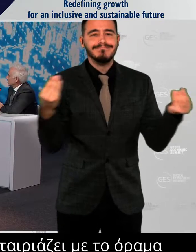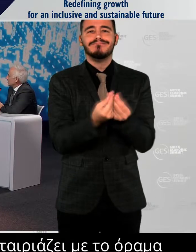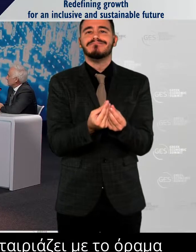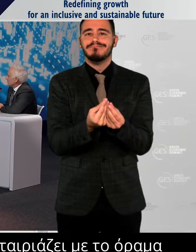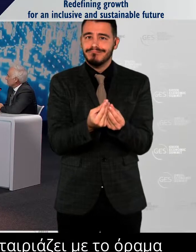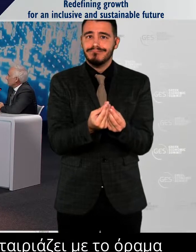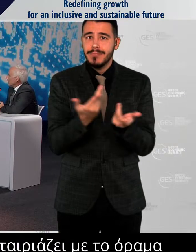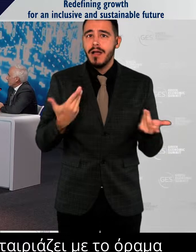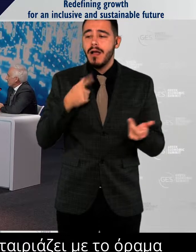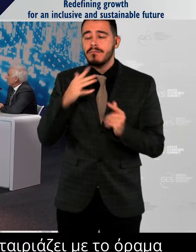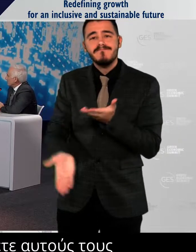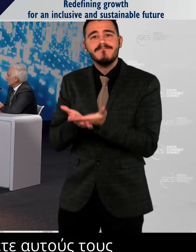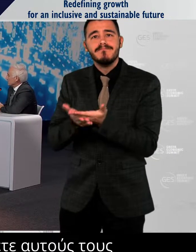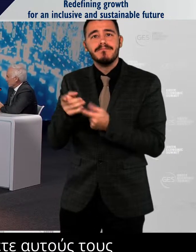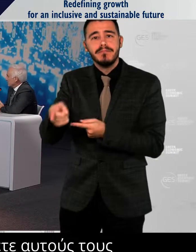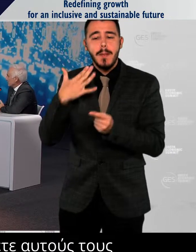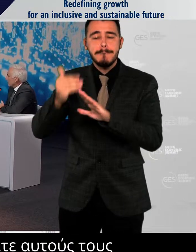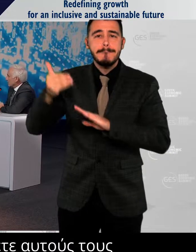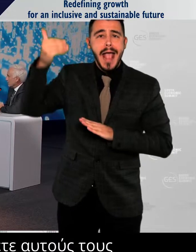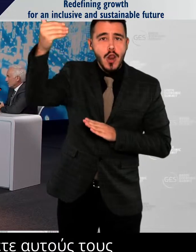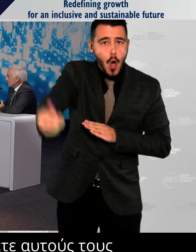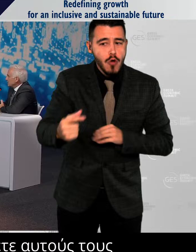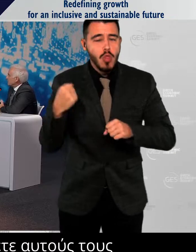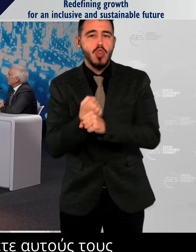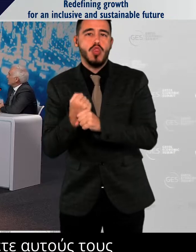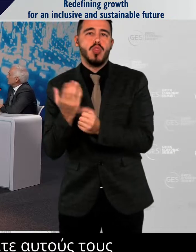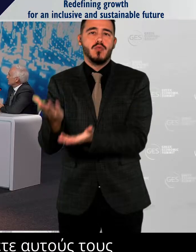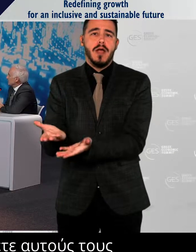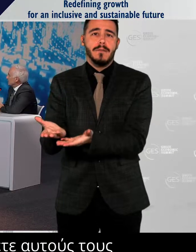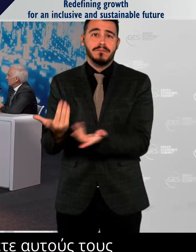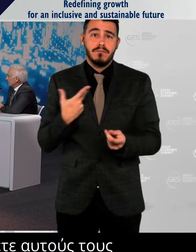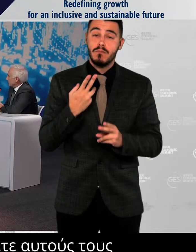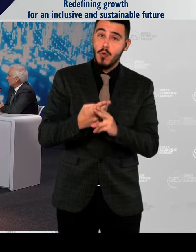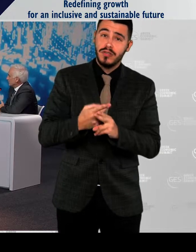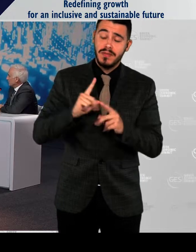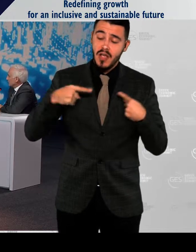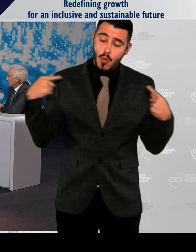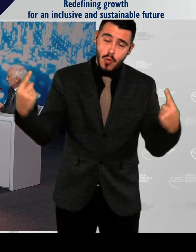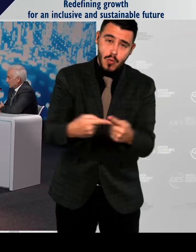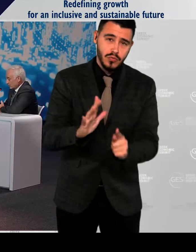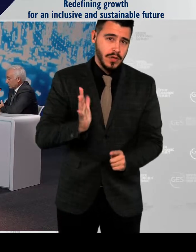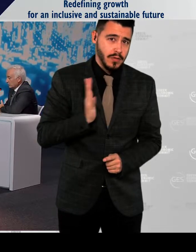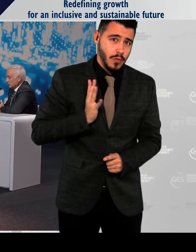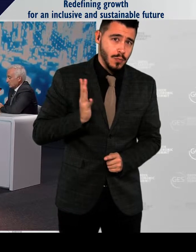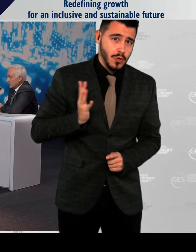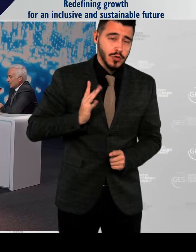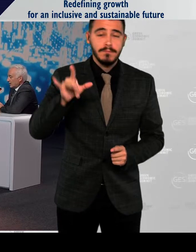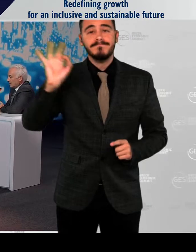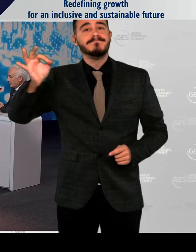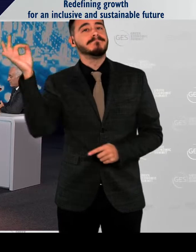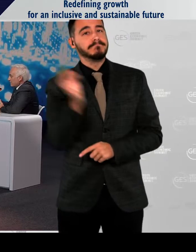which is right now very important for them, for all of them. This is a fantastic initiative that you're doing, and